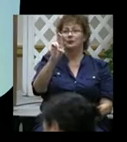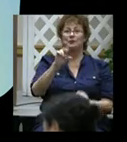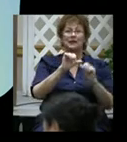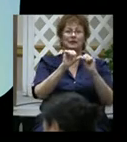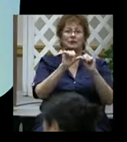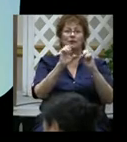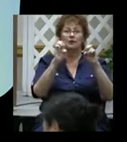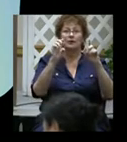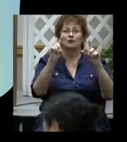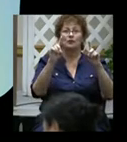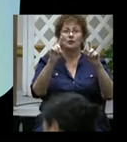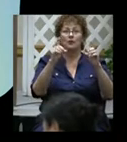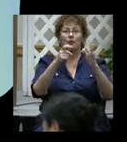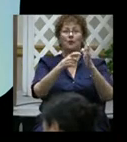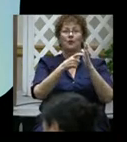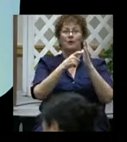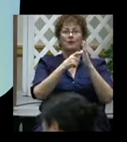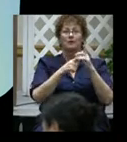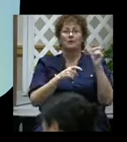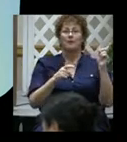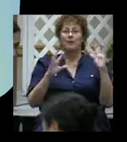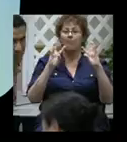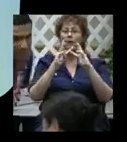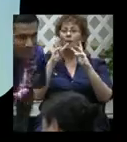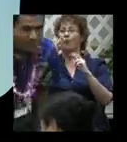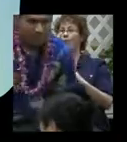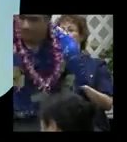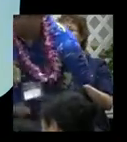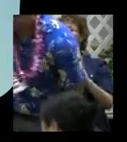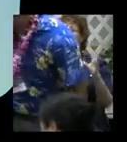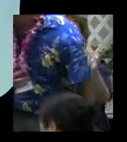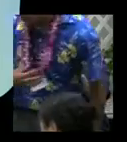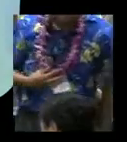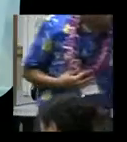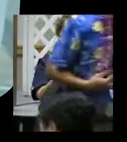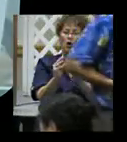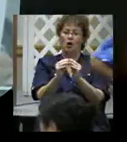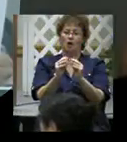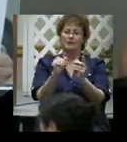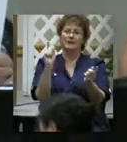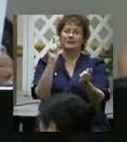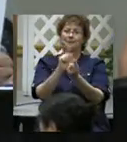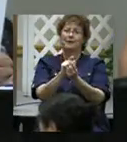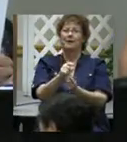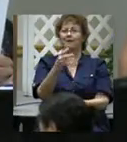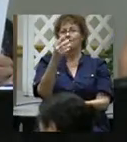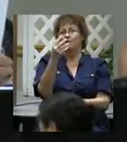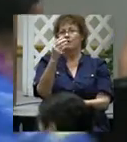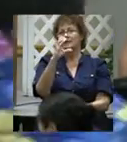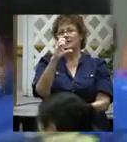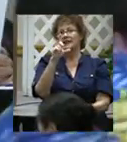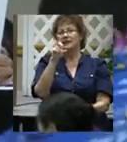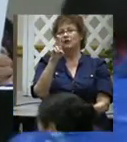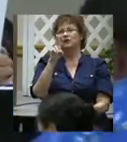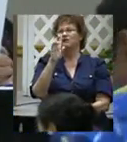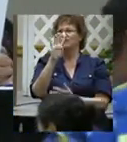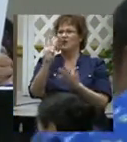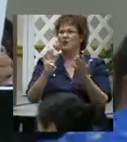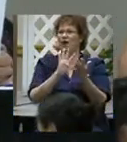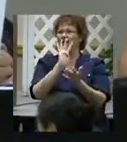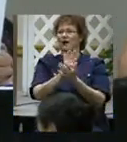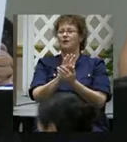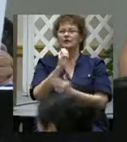we provide webinars throughout the year, and they need 4 CEUs. That's 4 hours of training every